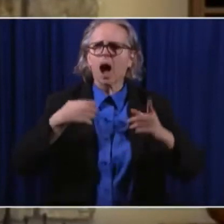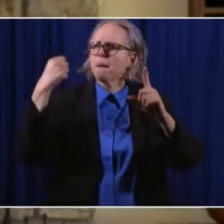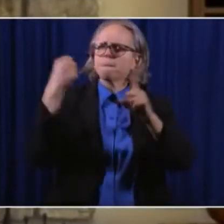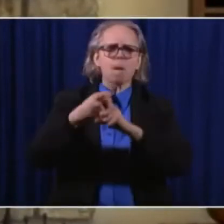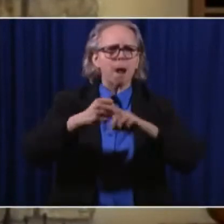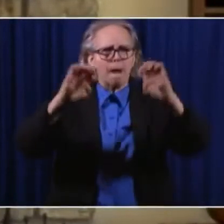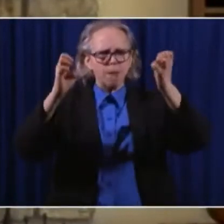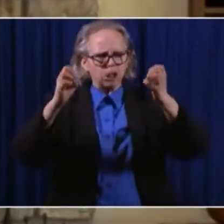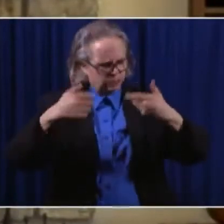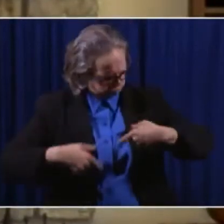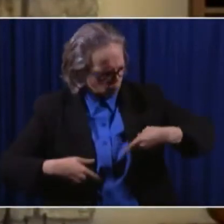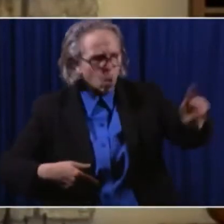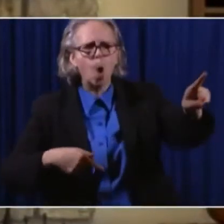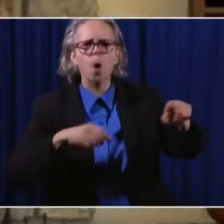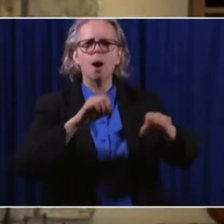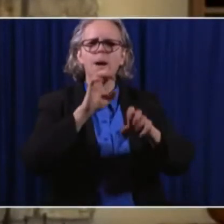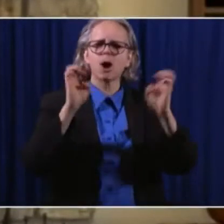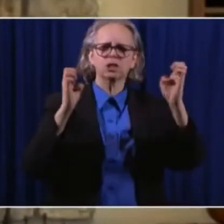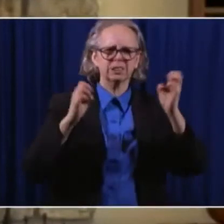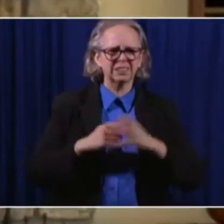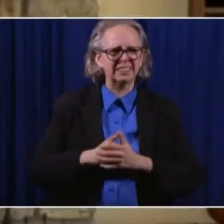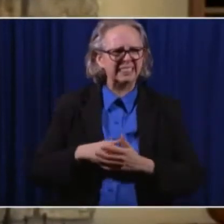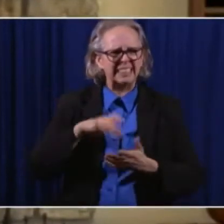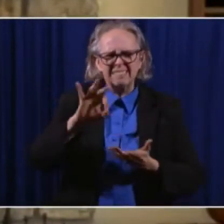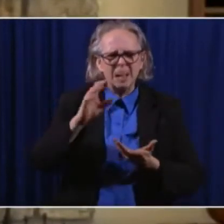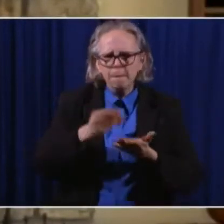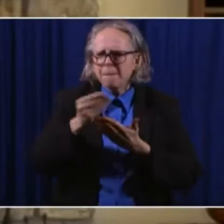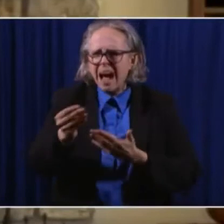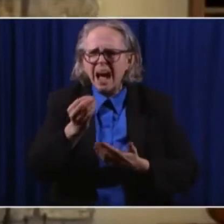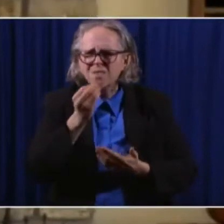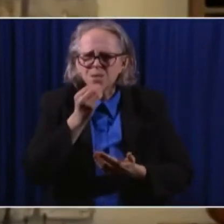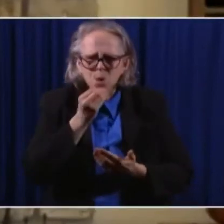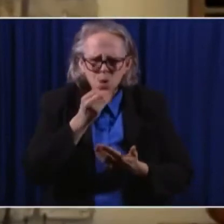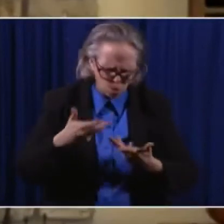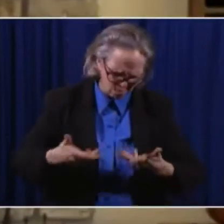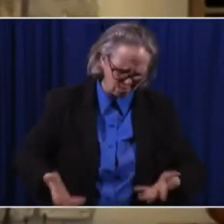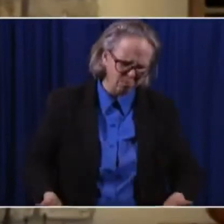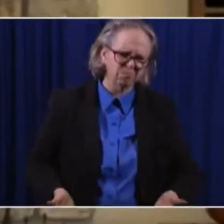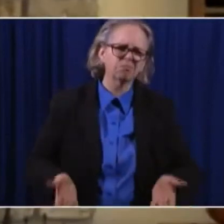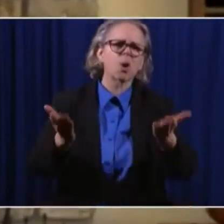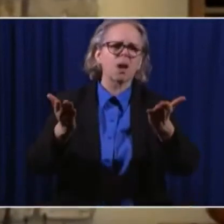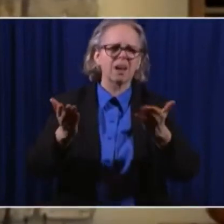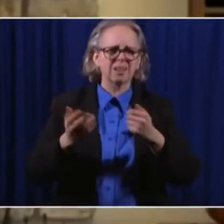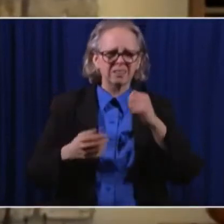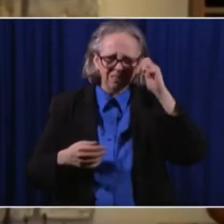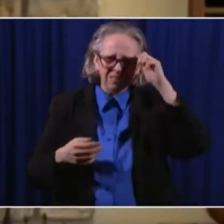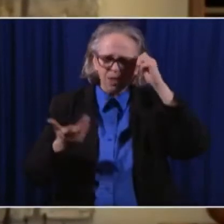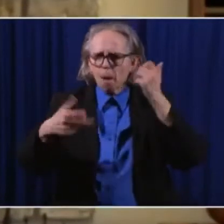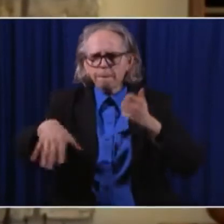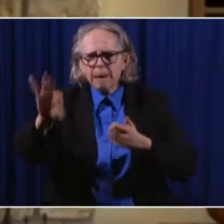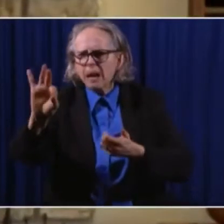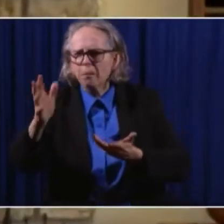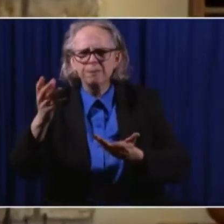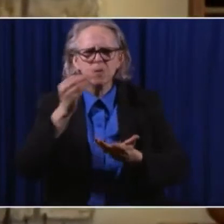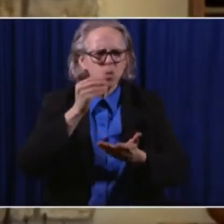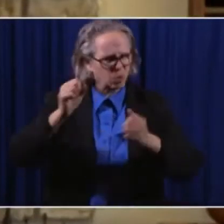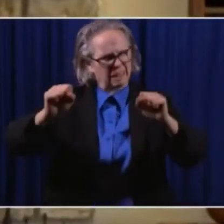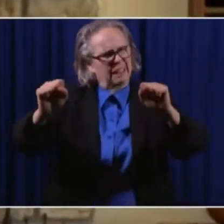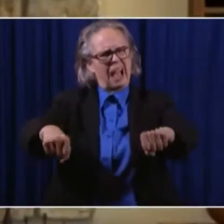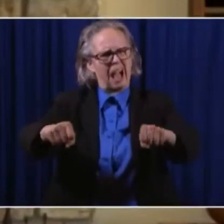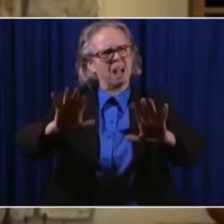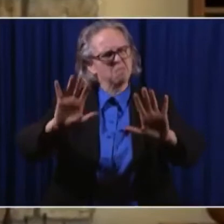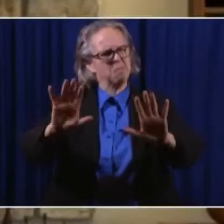getting groceries or getting a meal from carryout or drive-through or delivery. Curfew is not intended to stop anyone